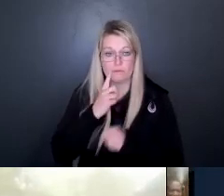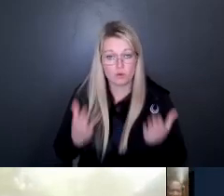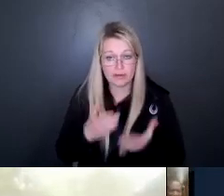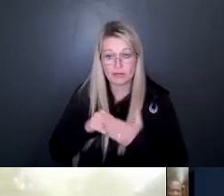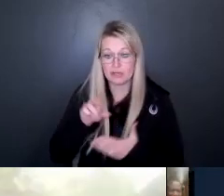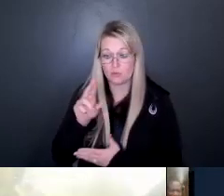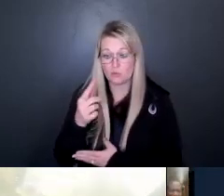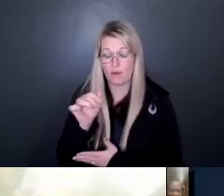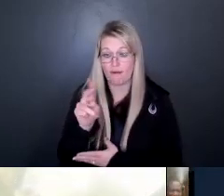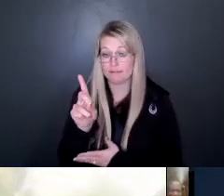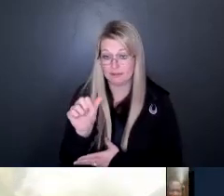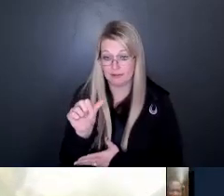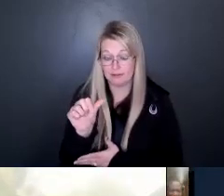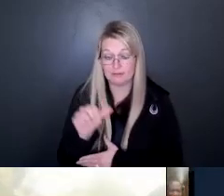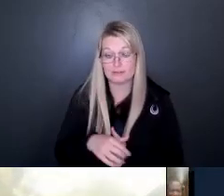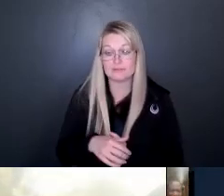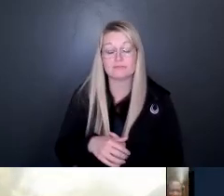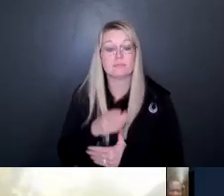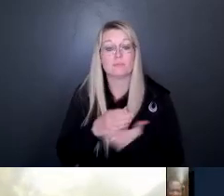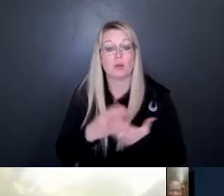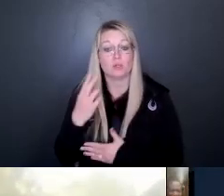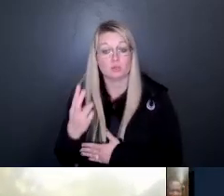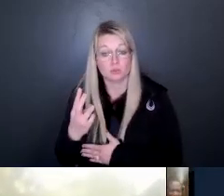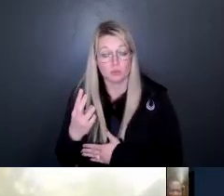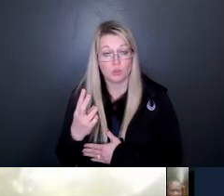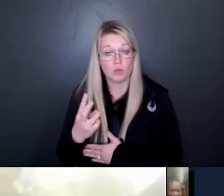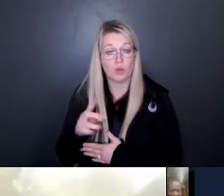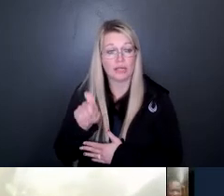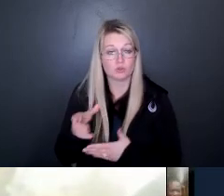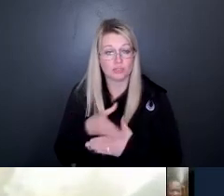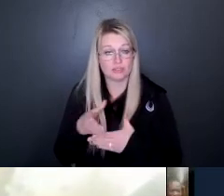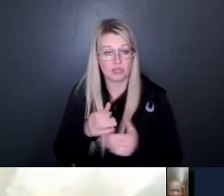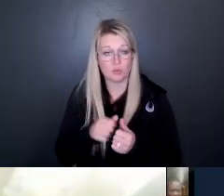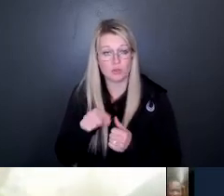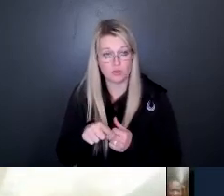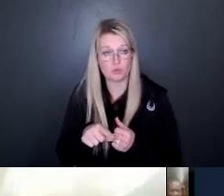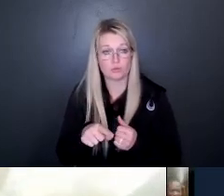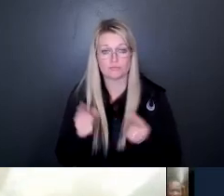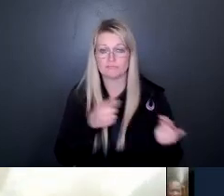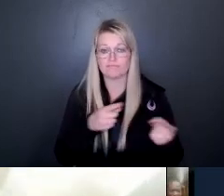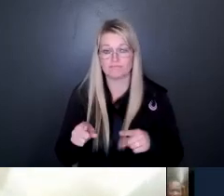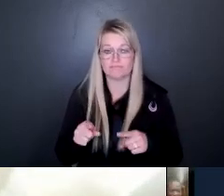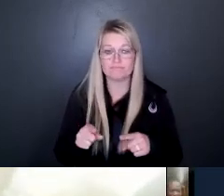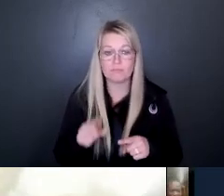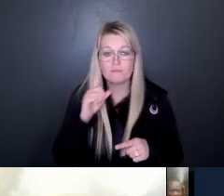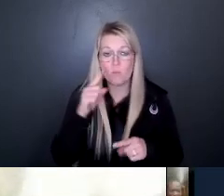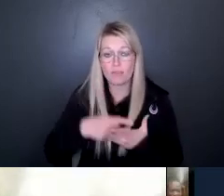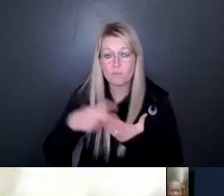Uganda. Then part 2, I will be sharing with you the outcomes of the use of accelerated